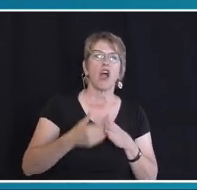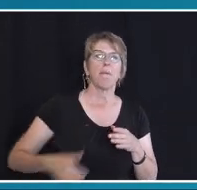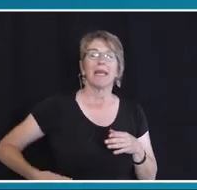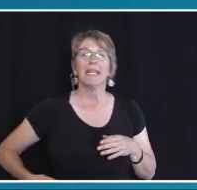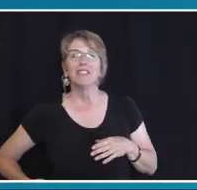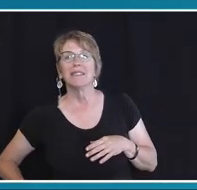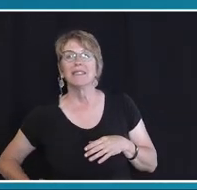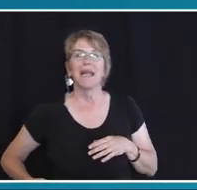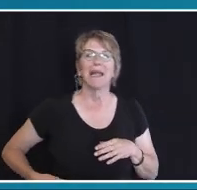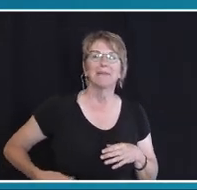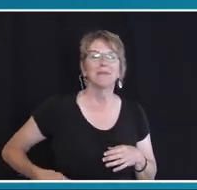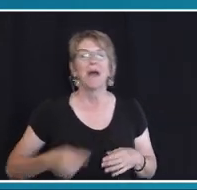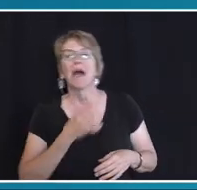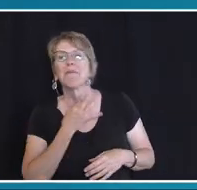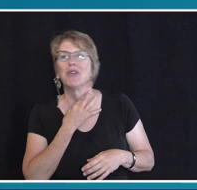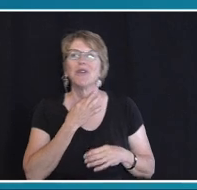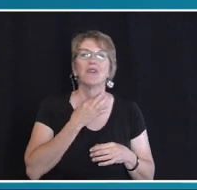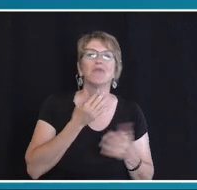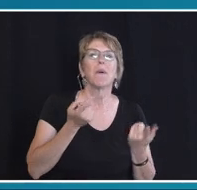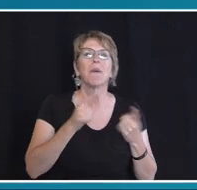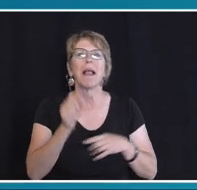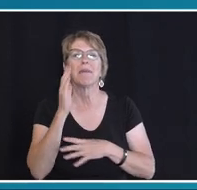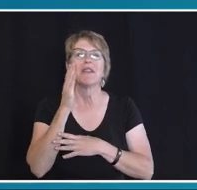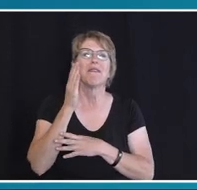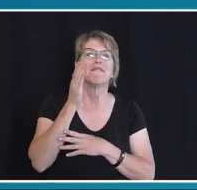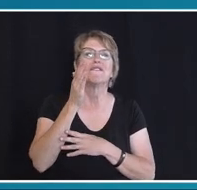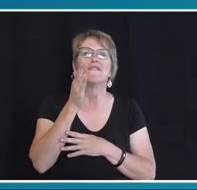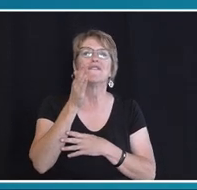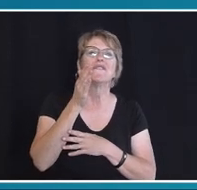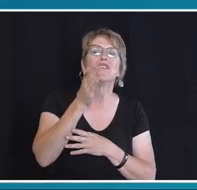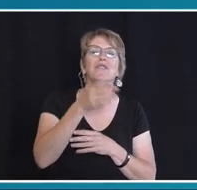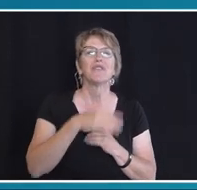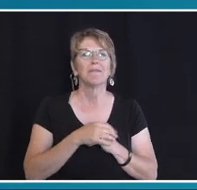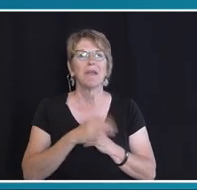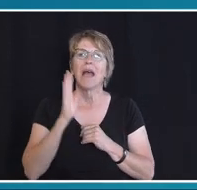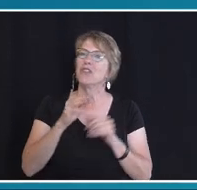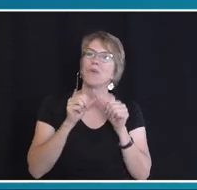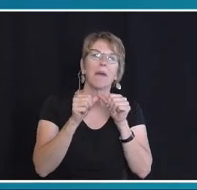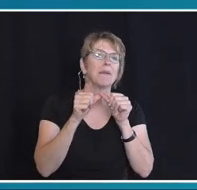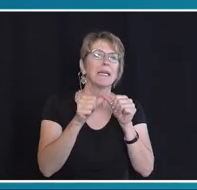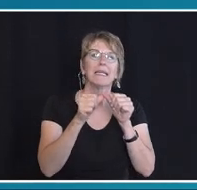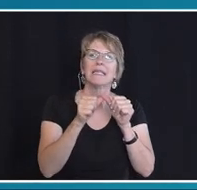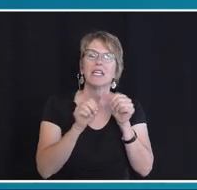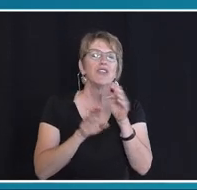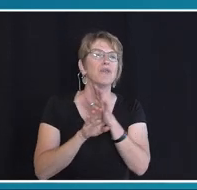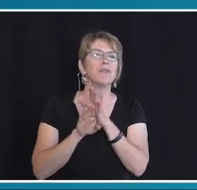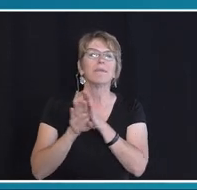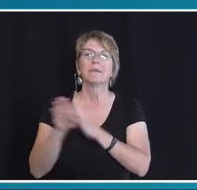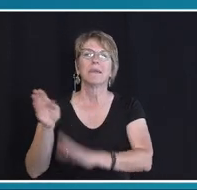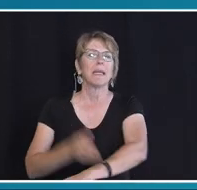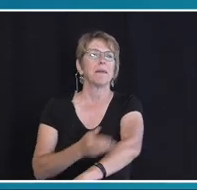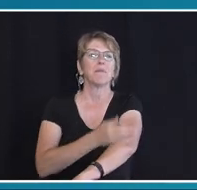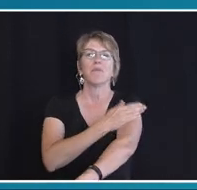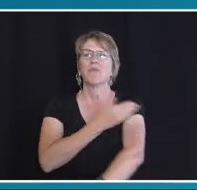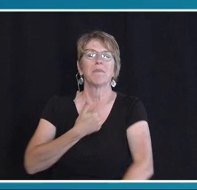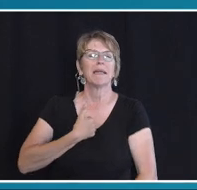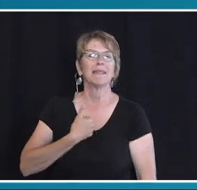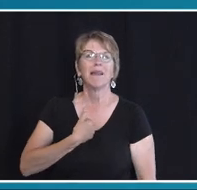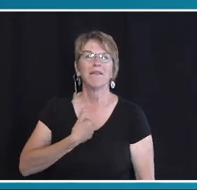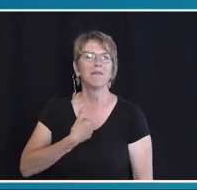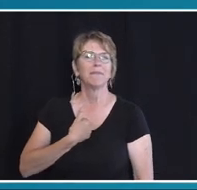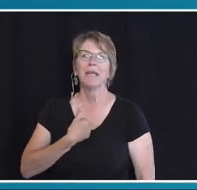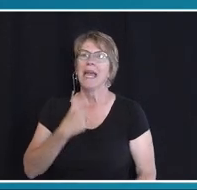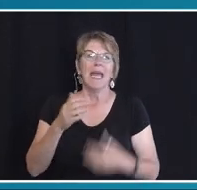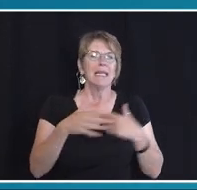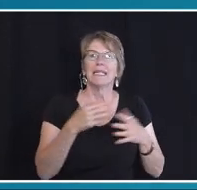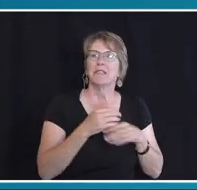wait to see where it takes me. For personal goals, just continue just developing myself mentally and spiritually. I think whether we